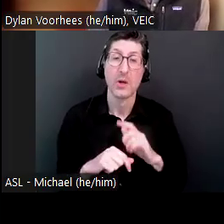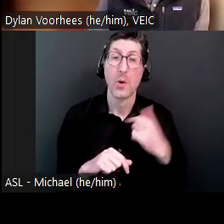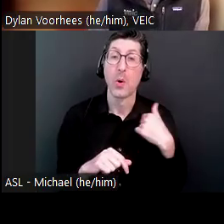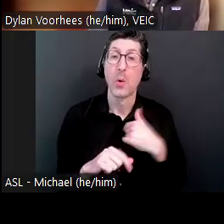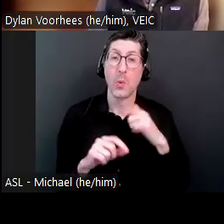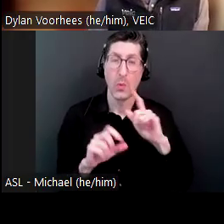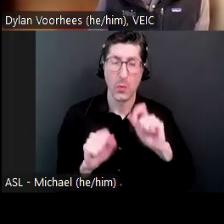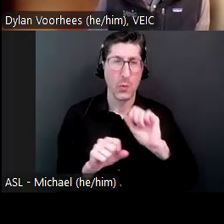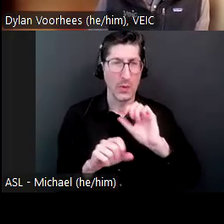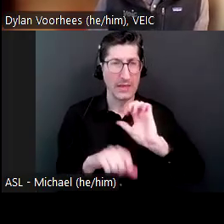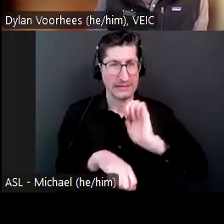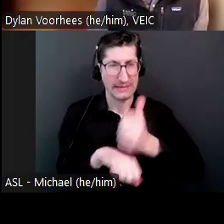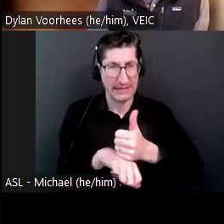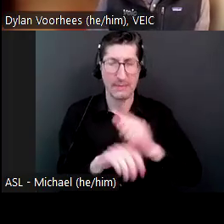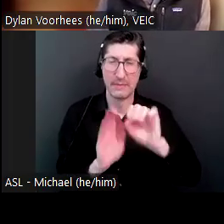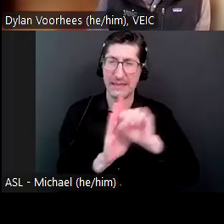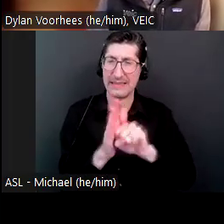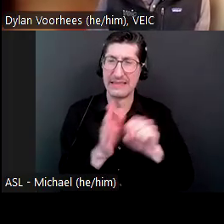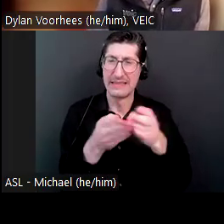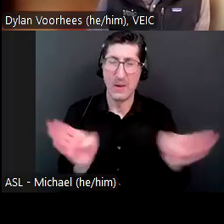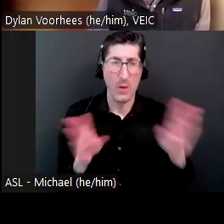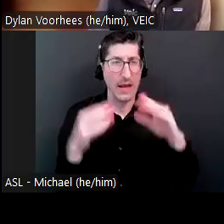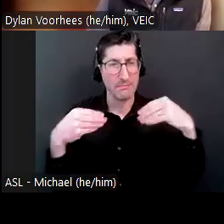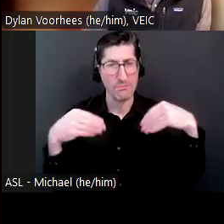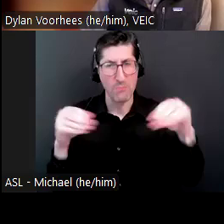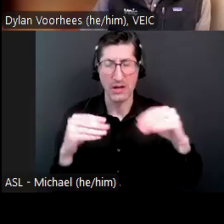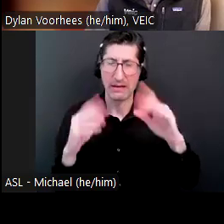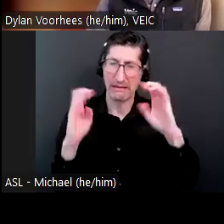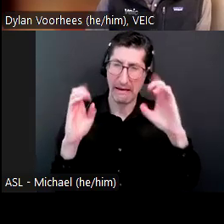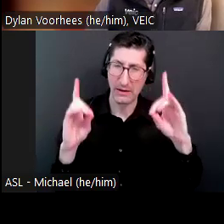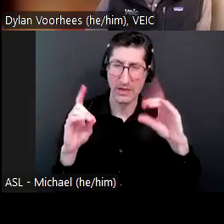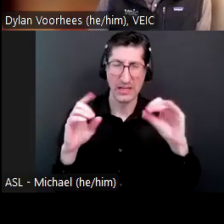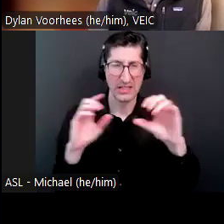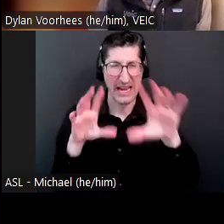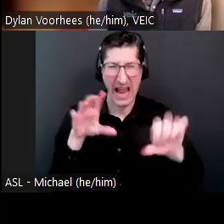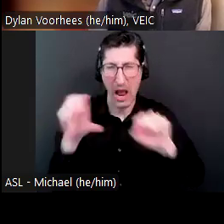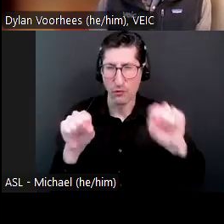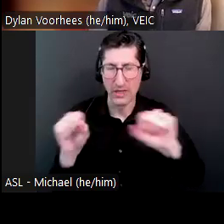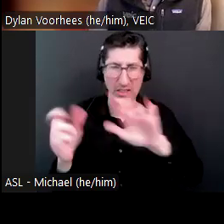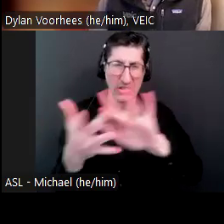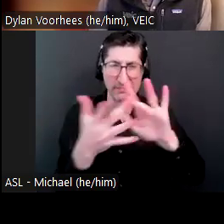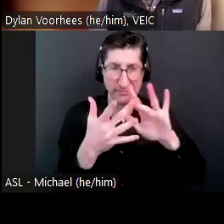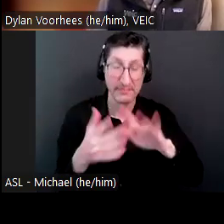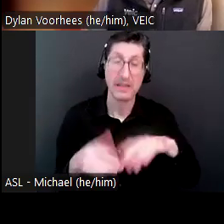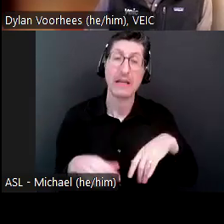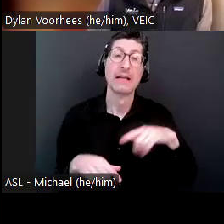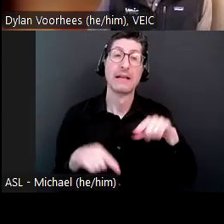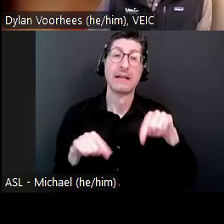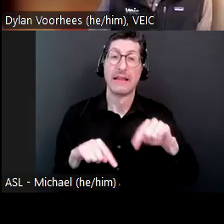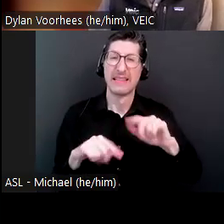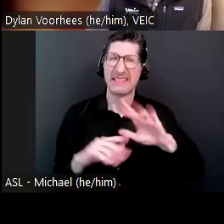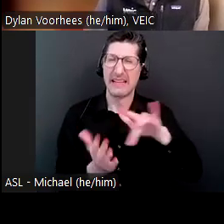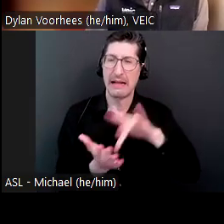statewide basis marketing, education, and outreach. And so the clearinghouse would be responsible for